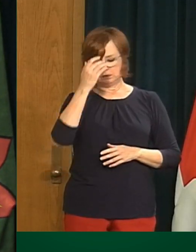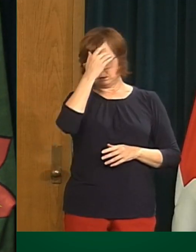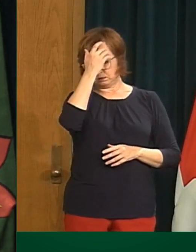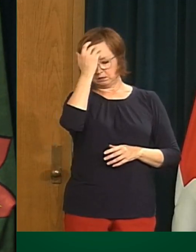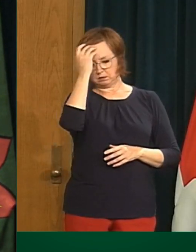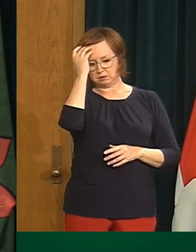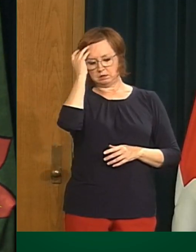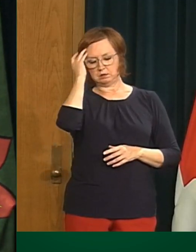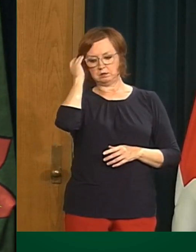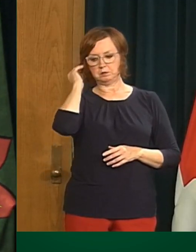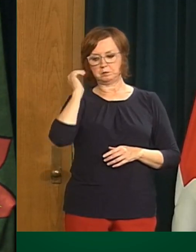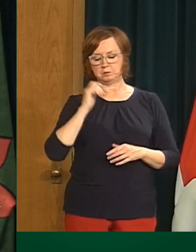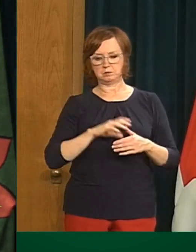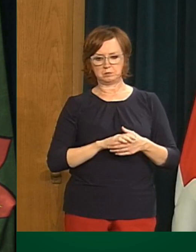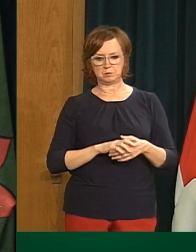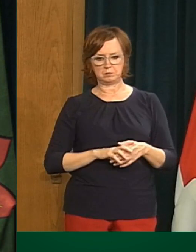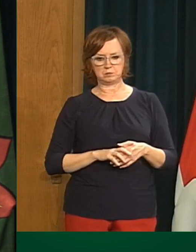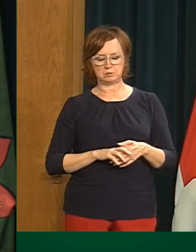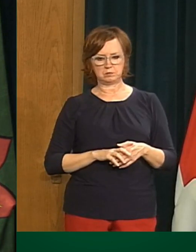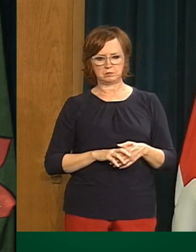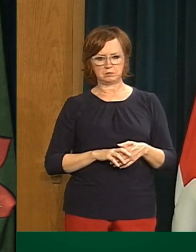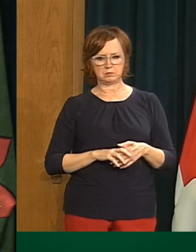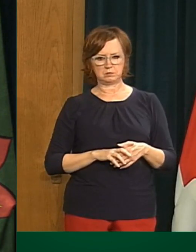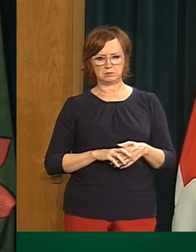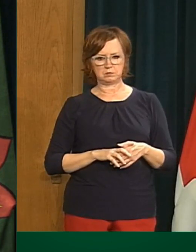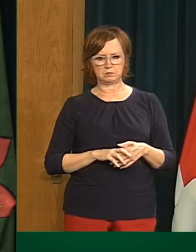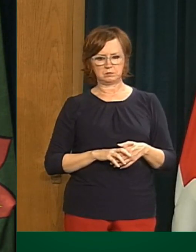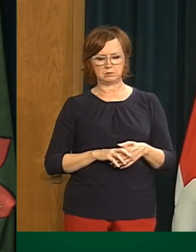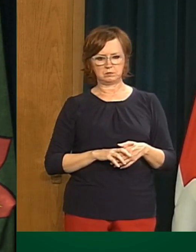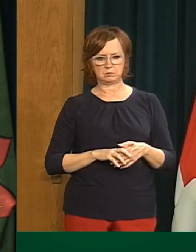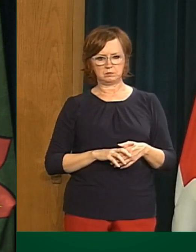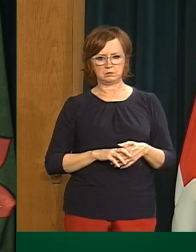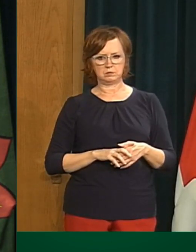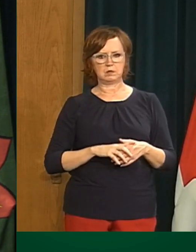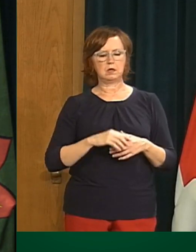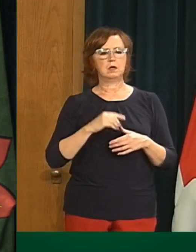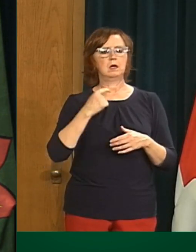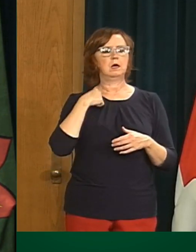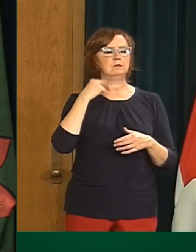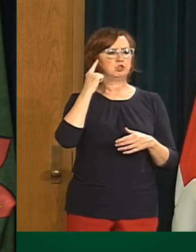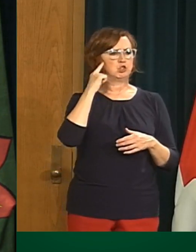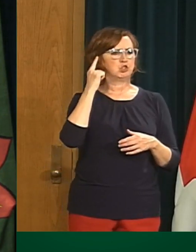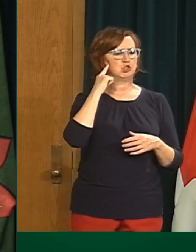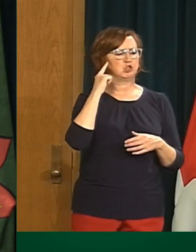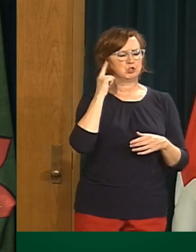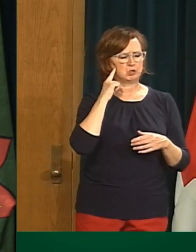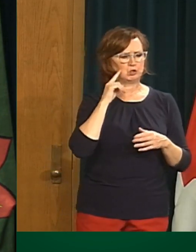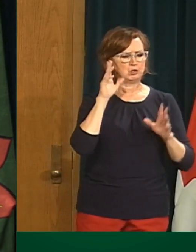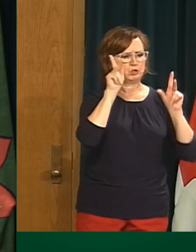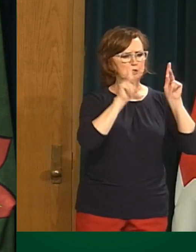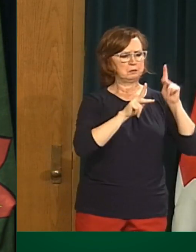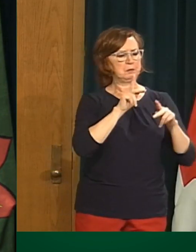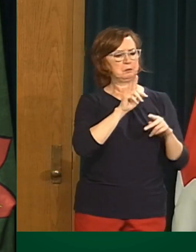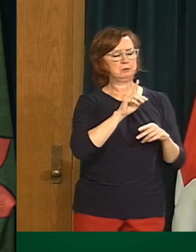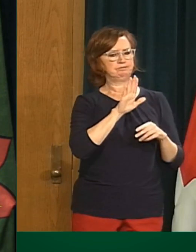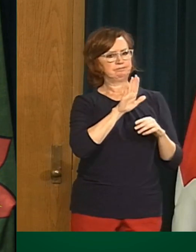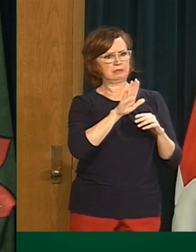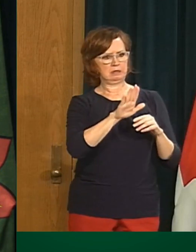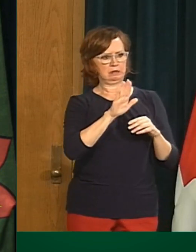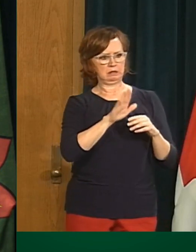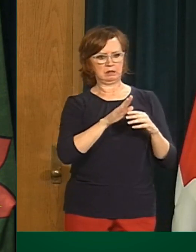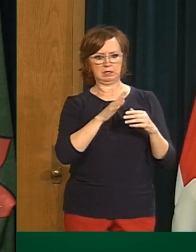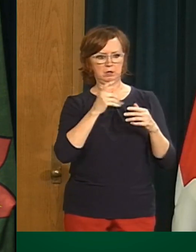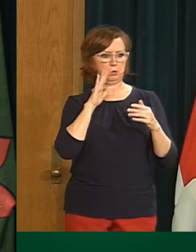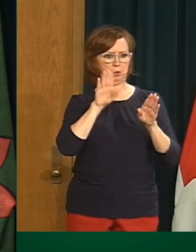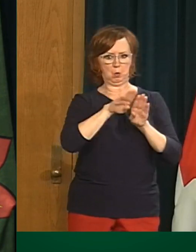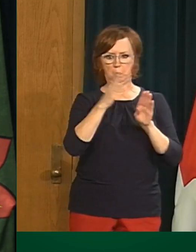services. They're raising concerns just with kind of the shortage of PPE out there, and how they're going to be able to